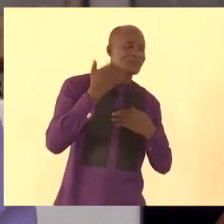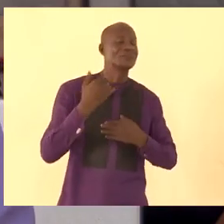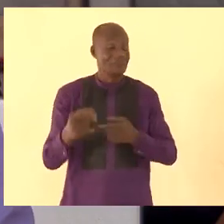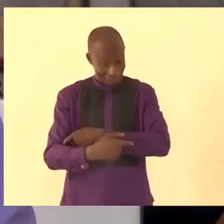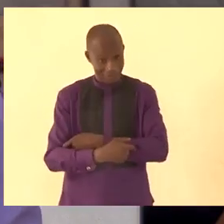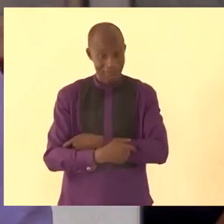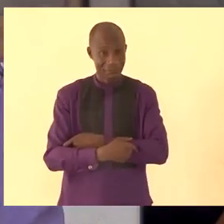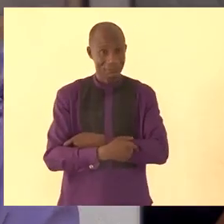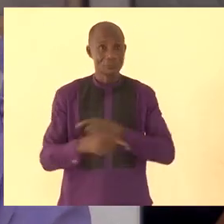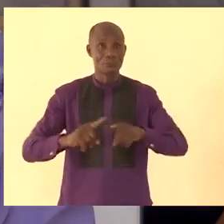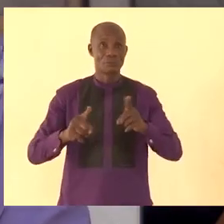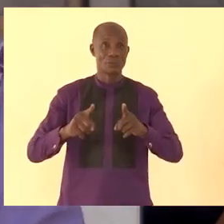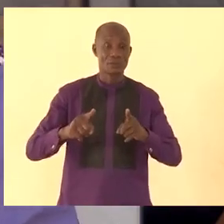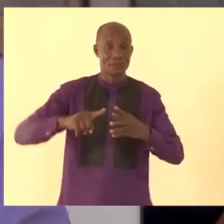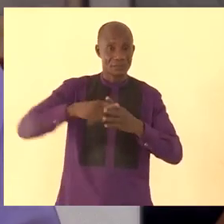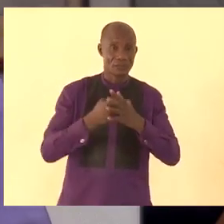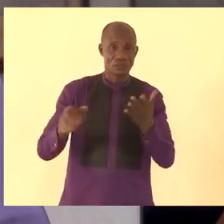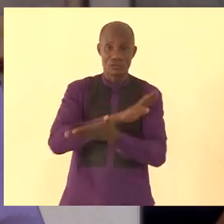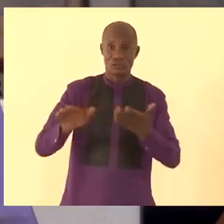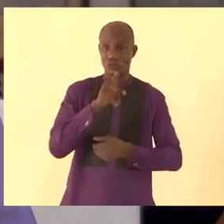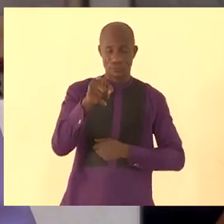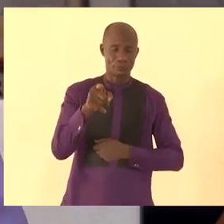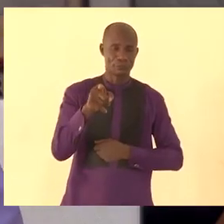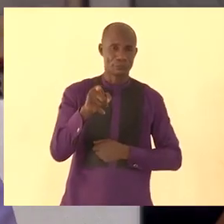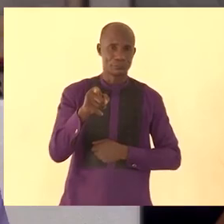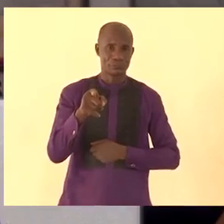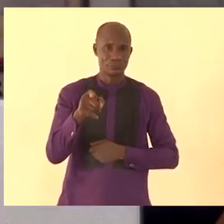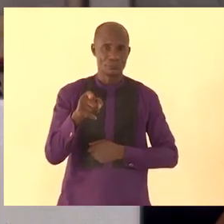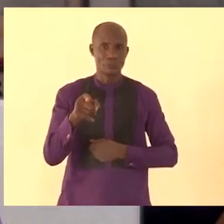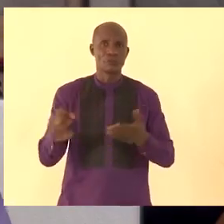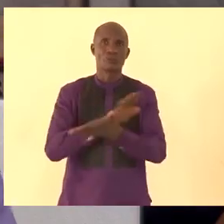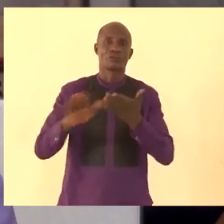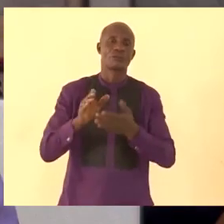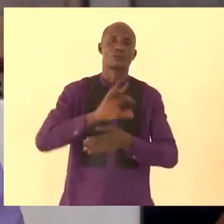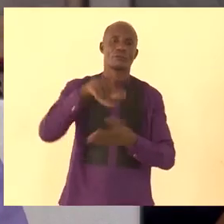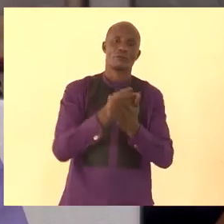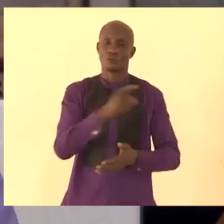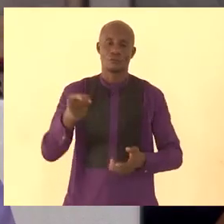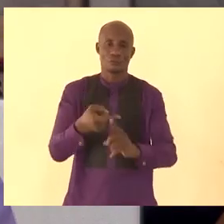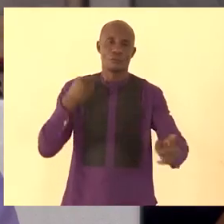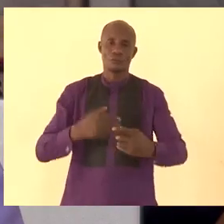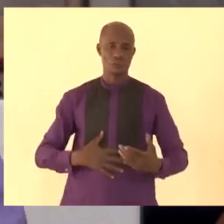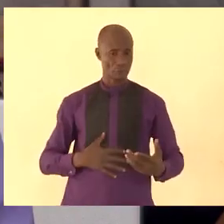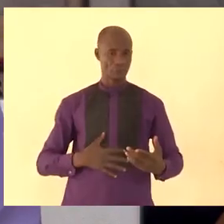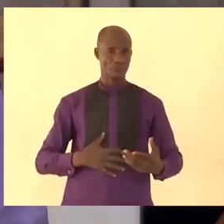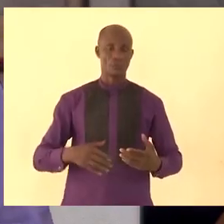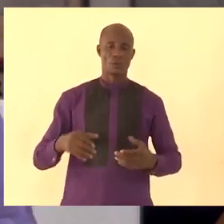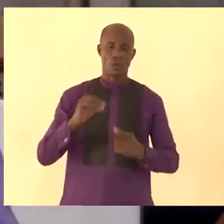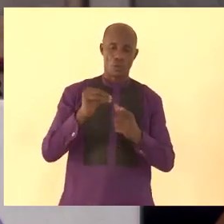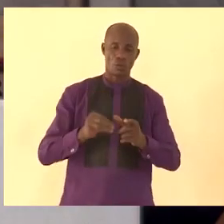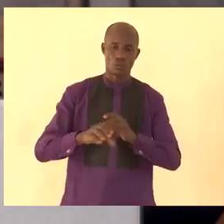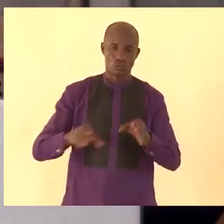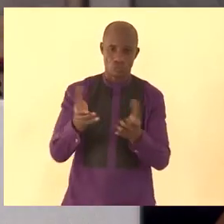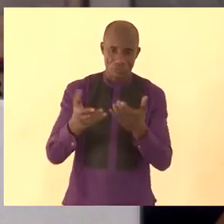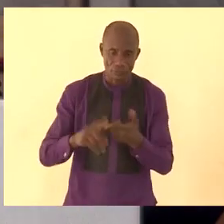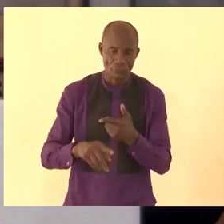mouth, but begins to destroy you, destroy the whole of you from the stomach? Or do you want to eat